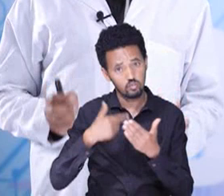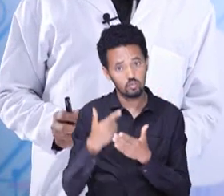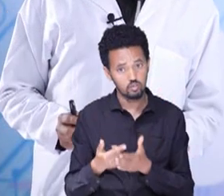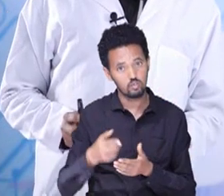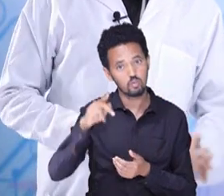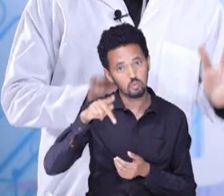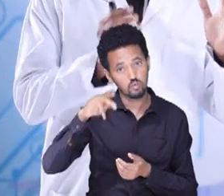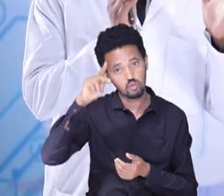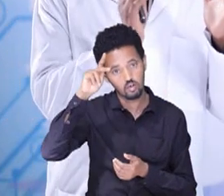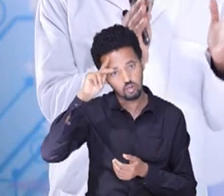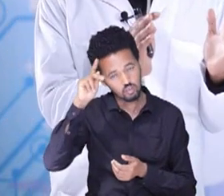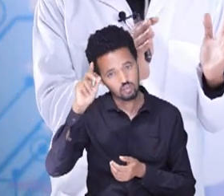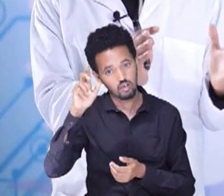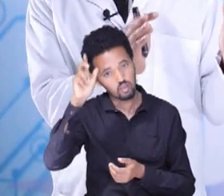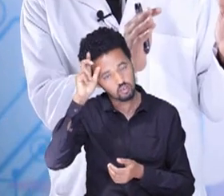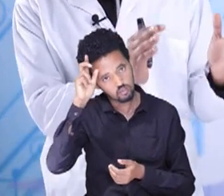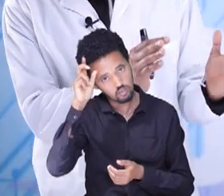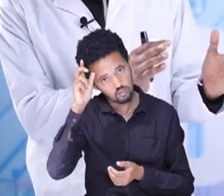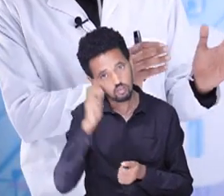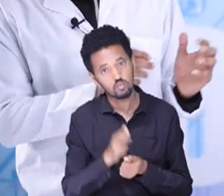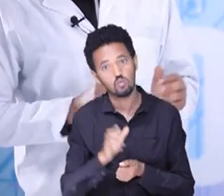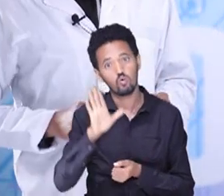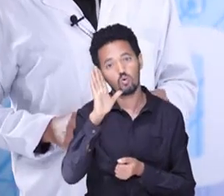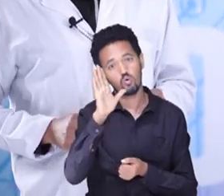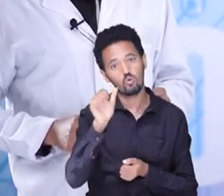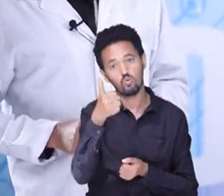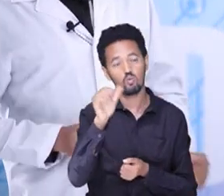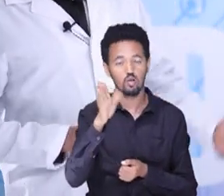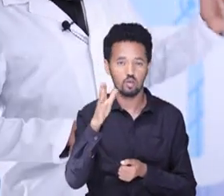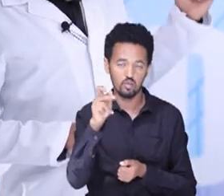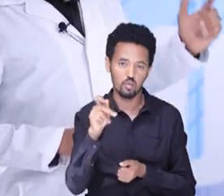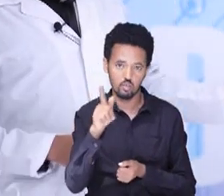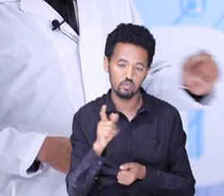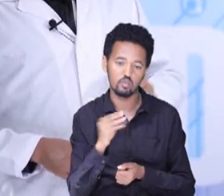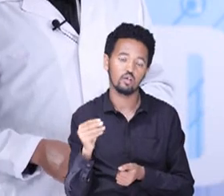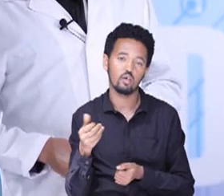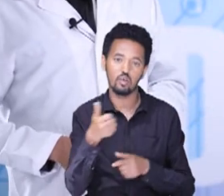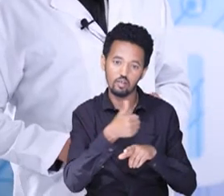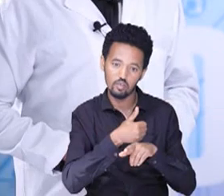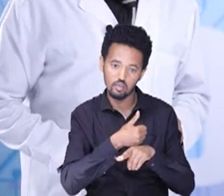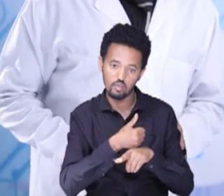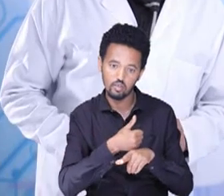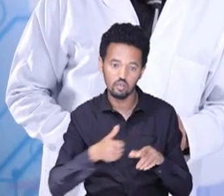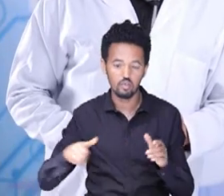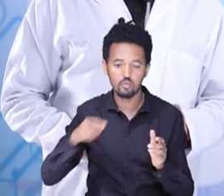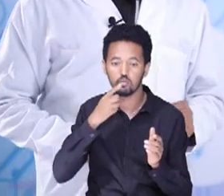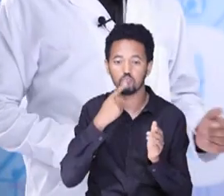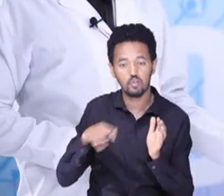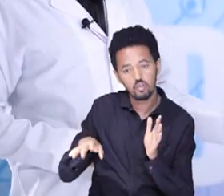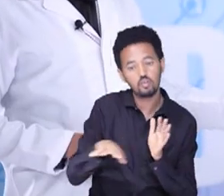Haile Selassie asked to return Ogaden and Eritrea. The Americans had felt the